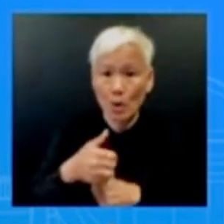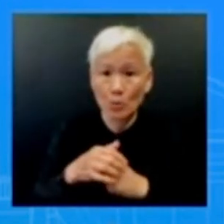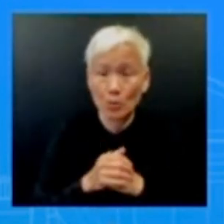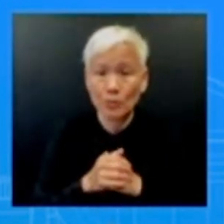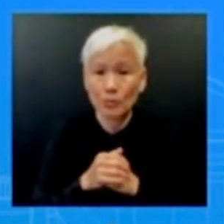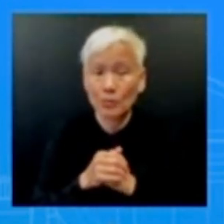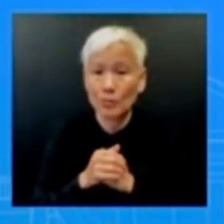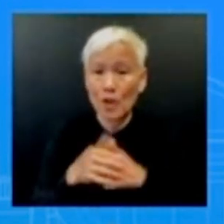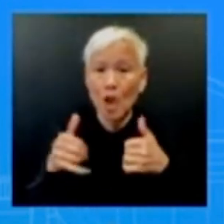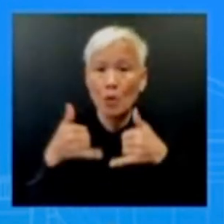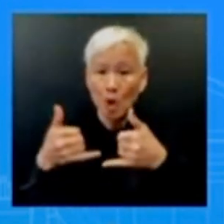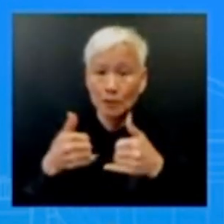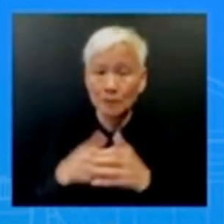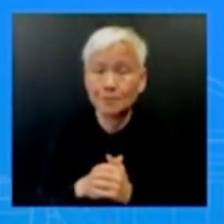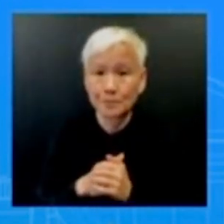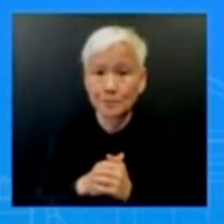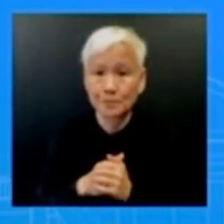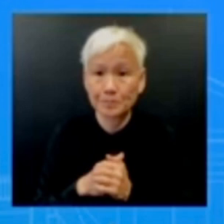Give me one second here.